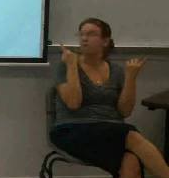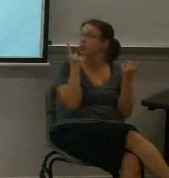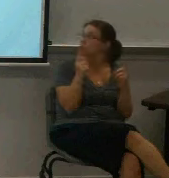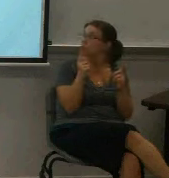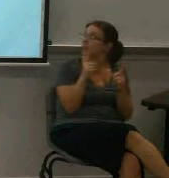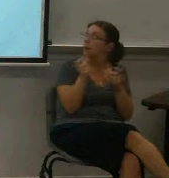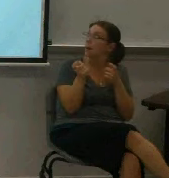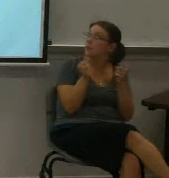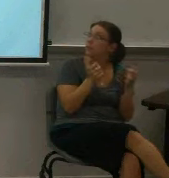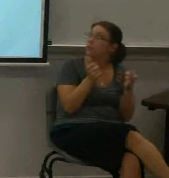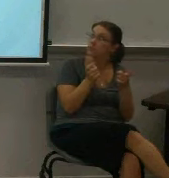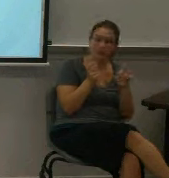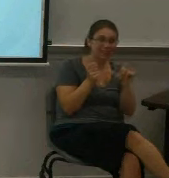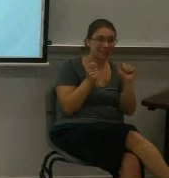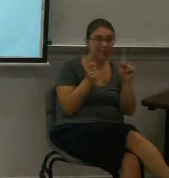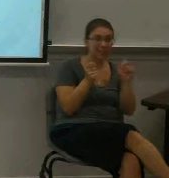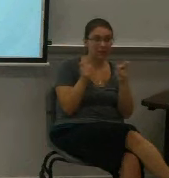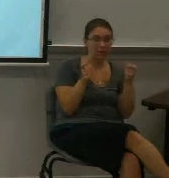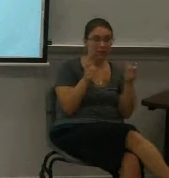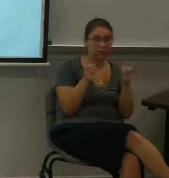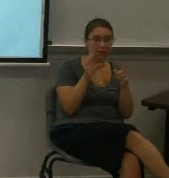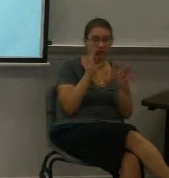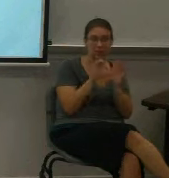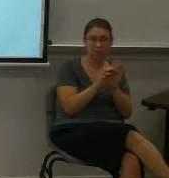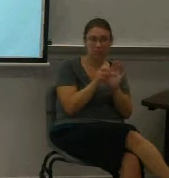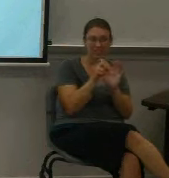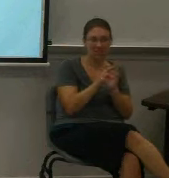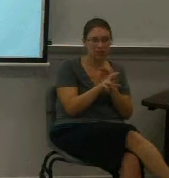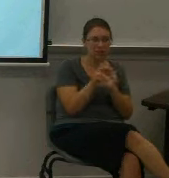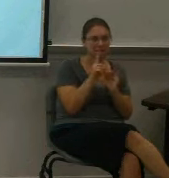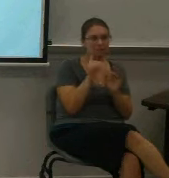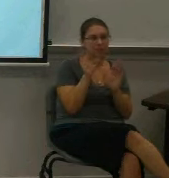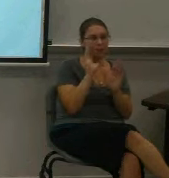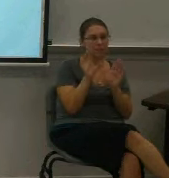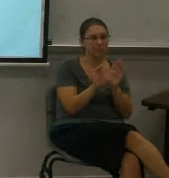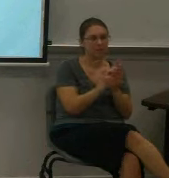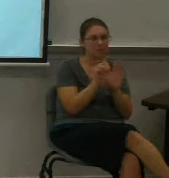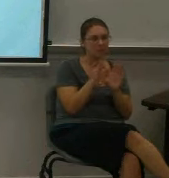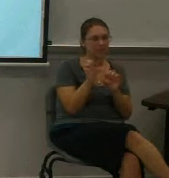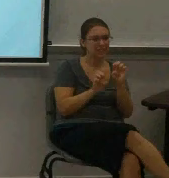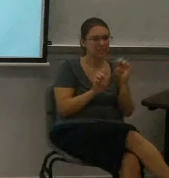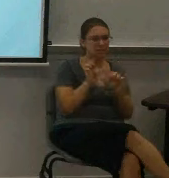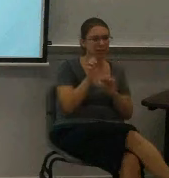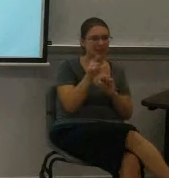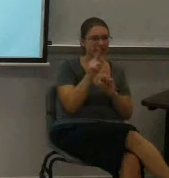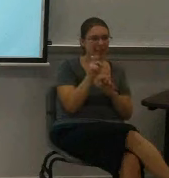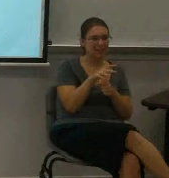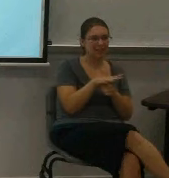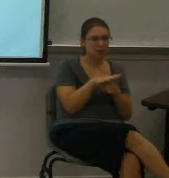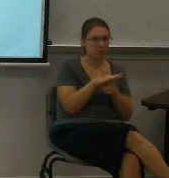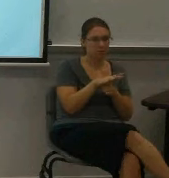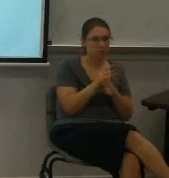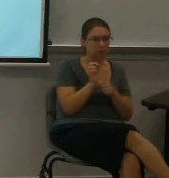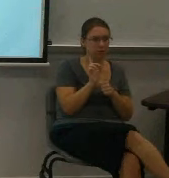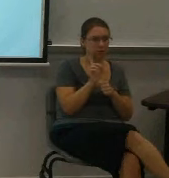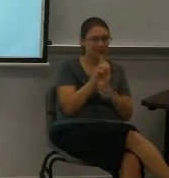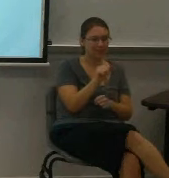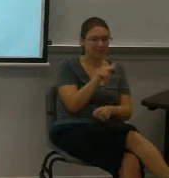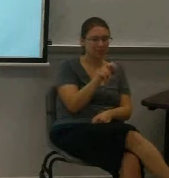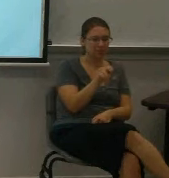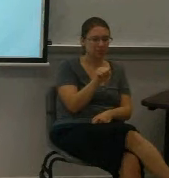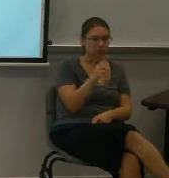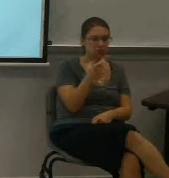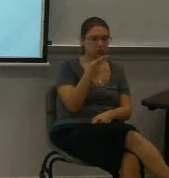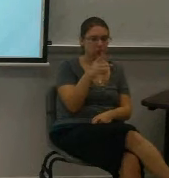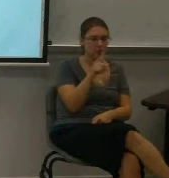famous lake management figures ever, and it's a picture of the experimental lake area where Dave Schindler did